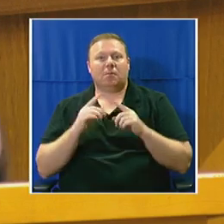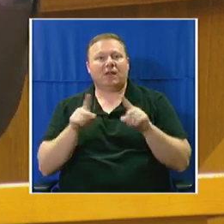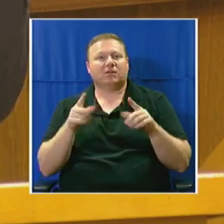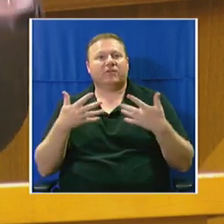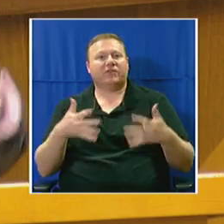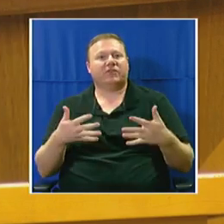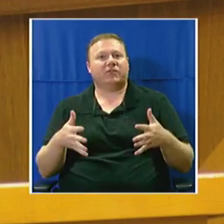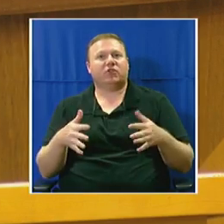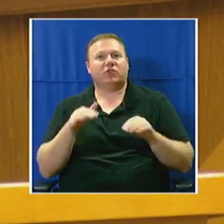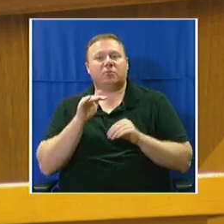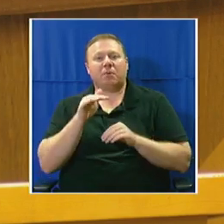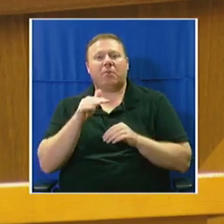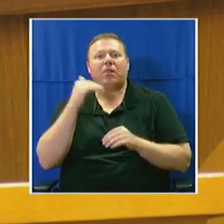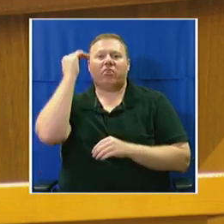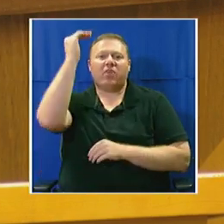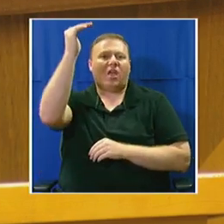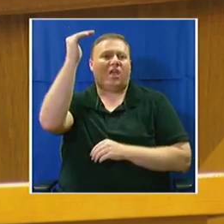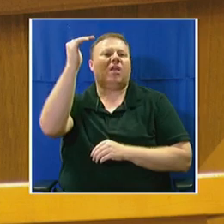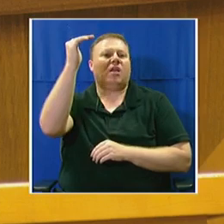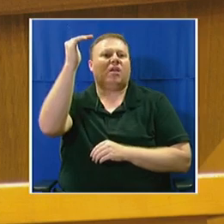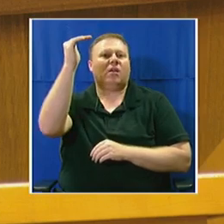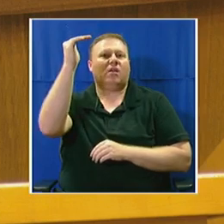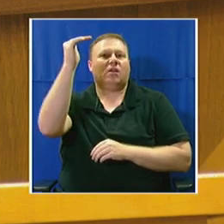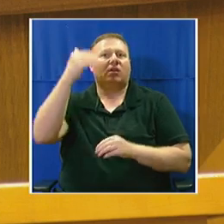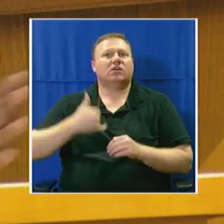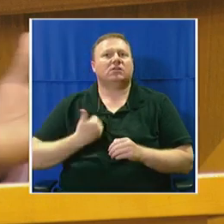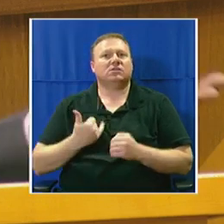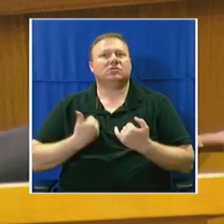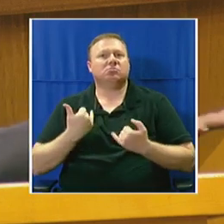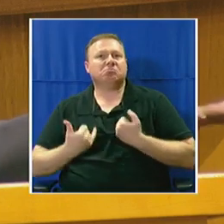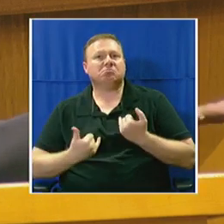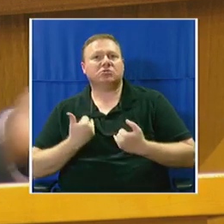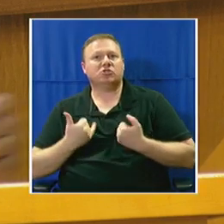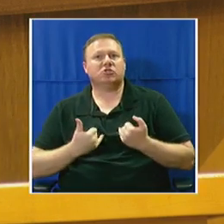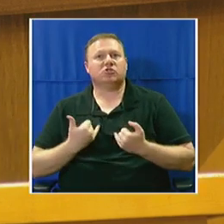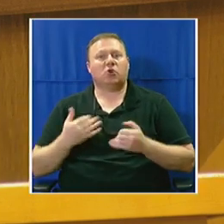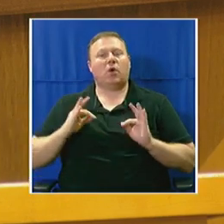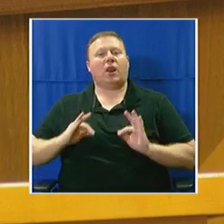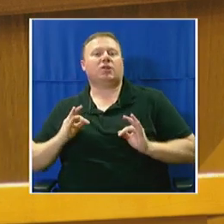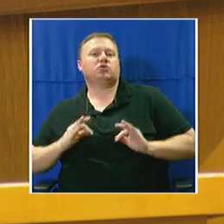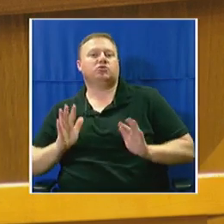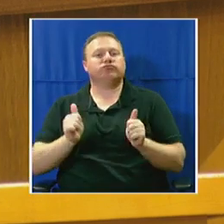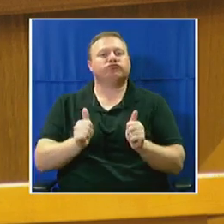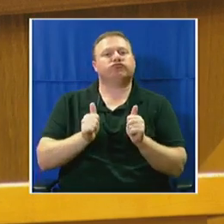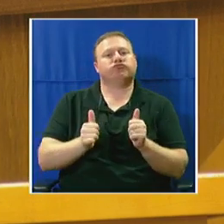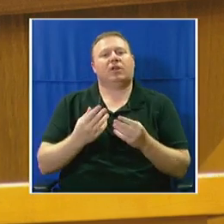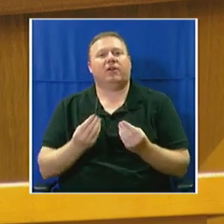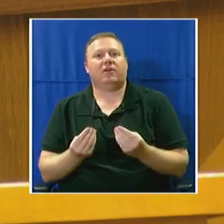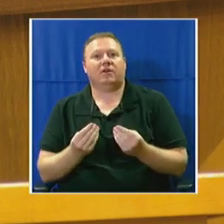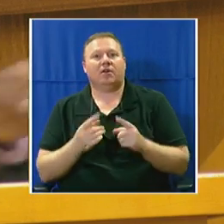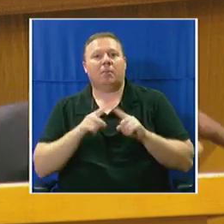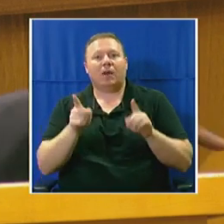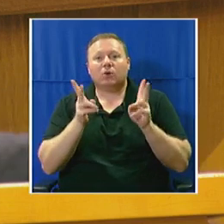it is said that women that we have here it must be for example 50%